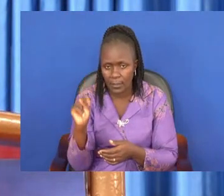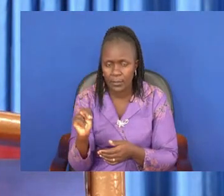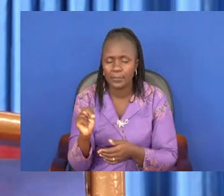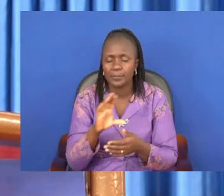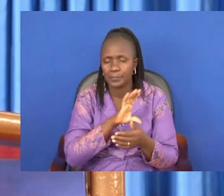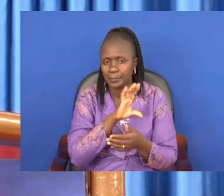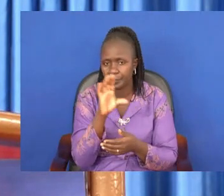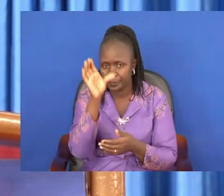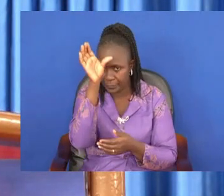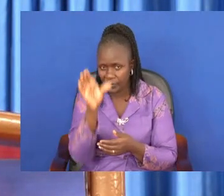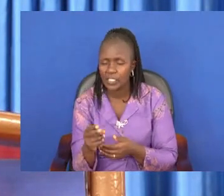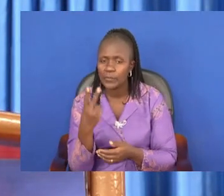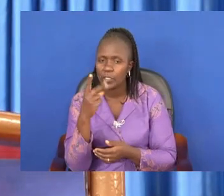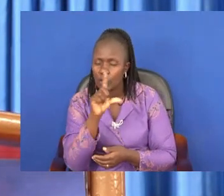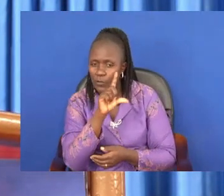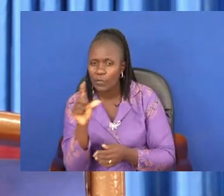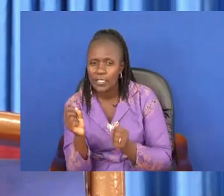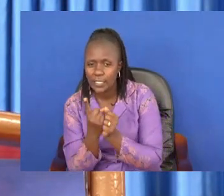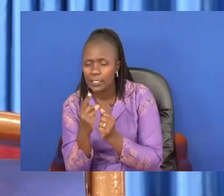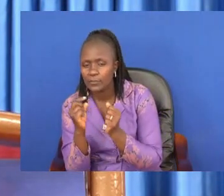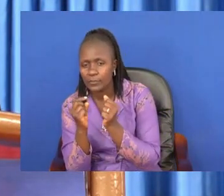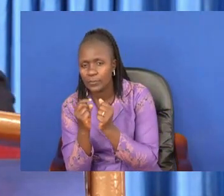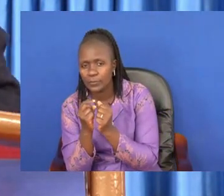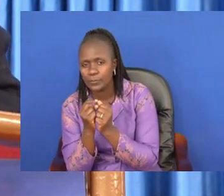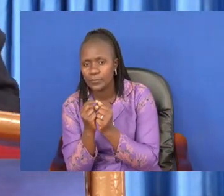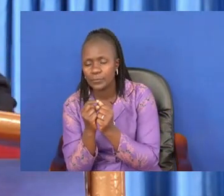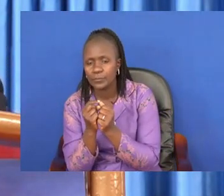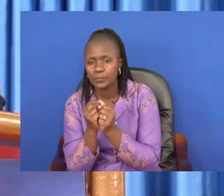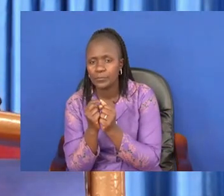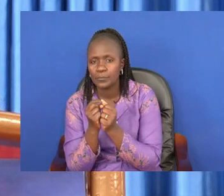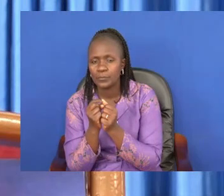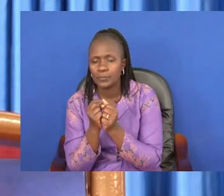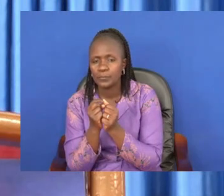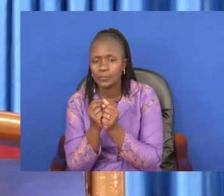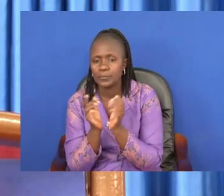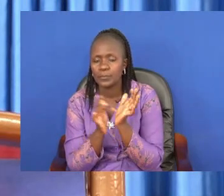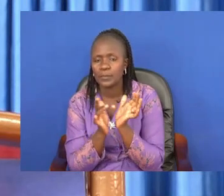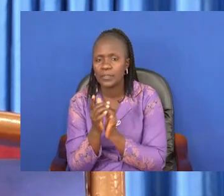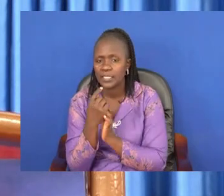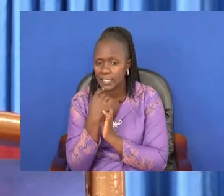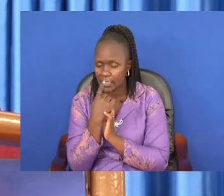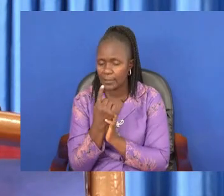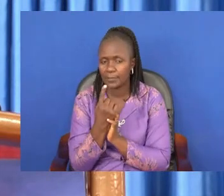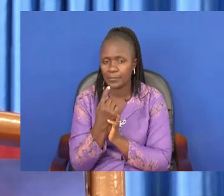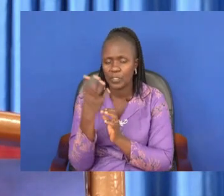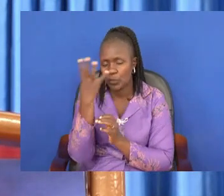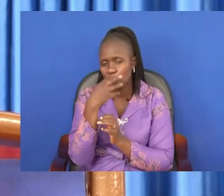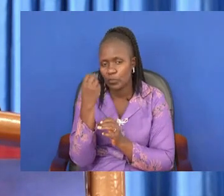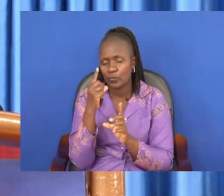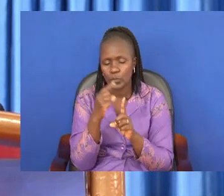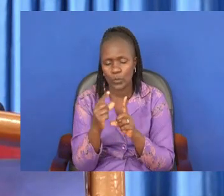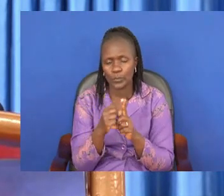In 1 Thessalonians chapter 2, verse 11 and 2, the Bible says, the Bible has these beautiful